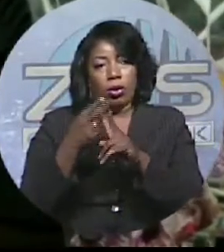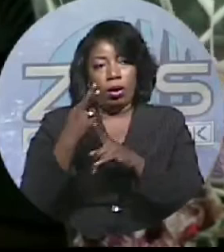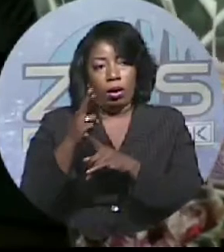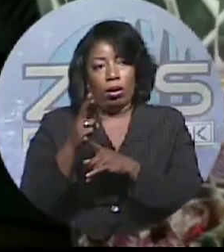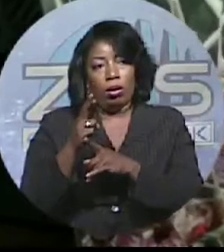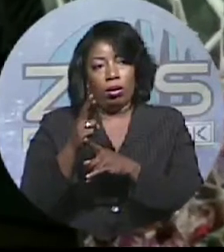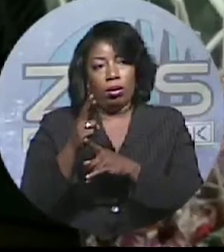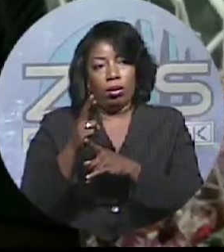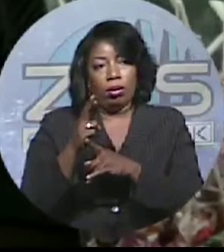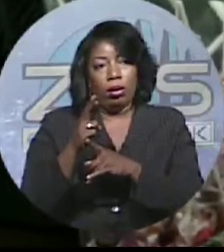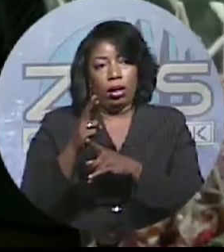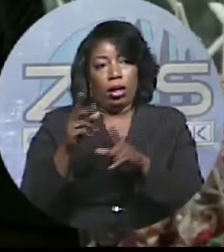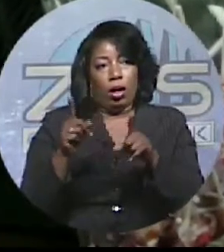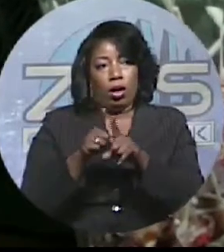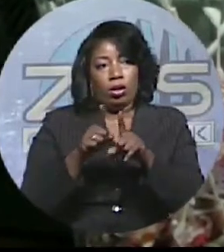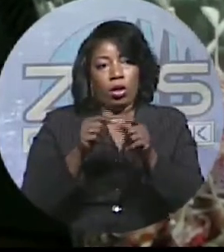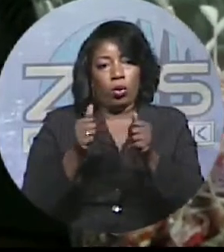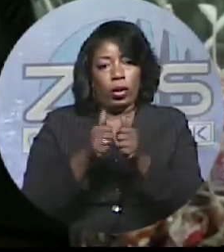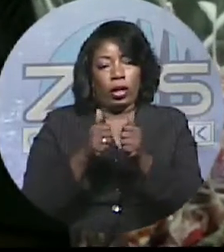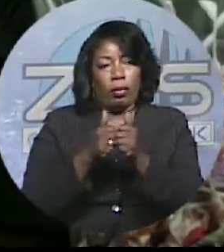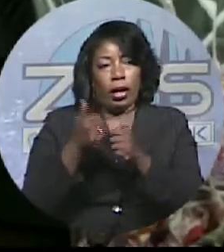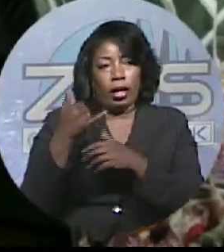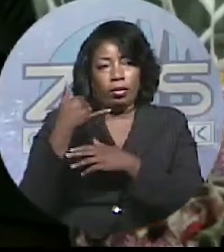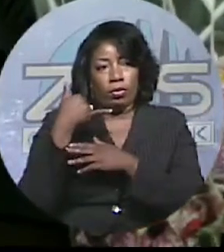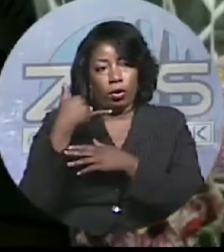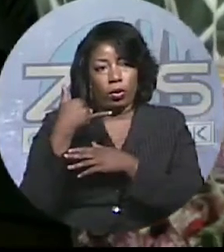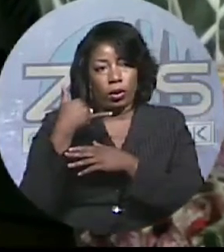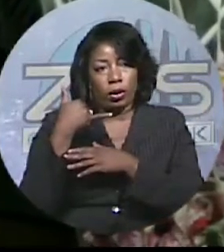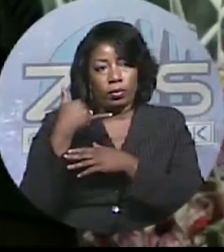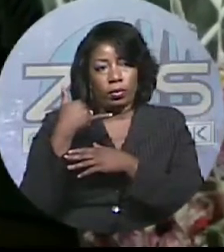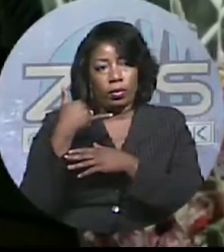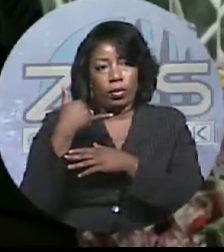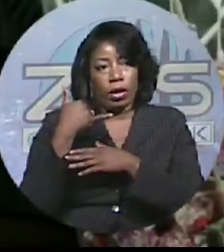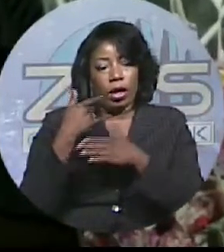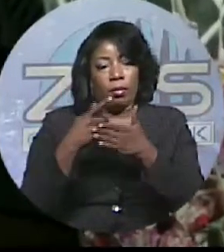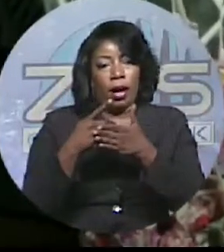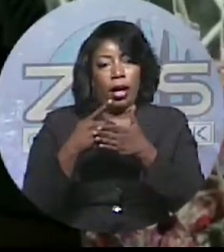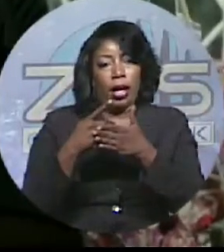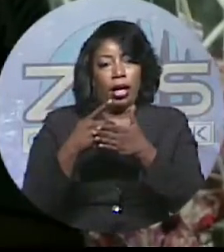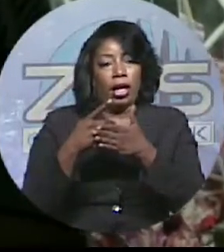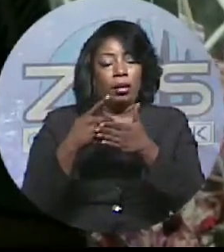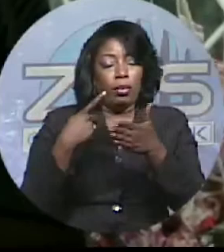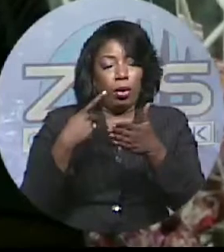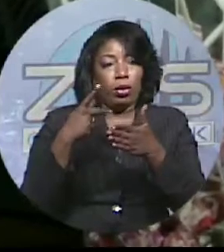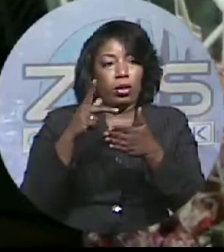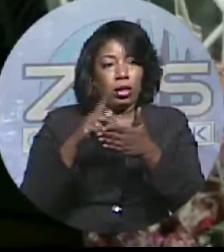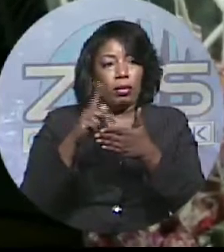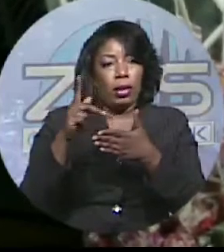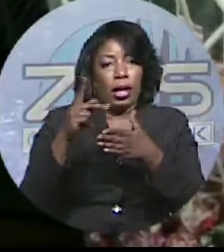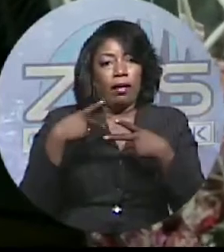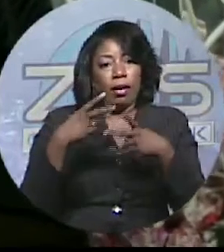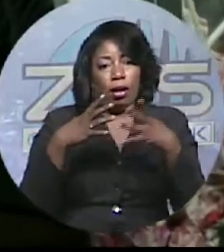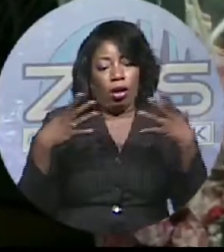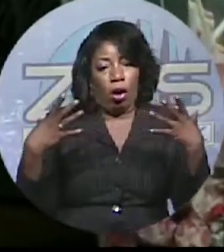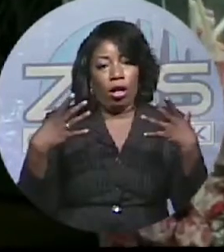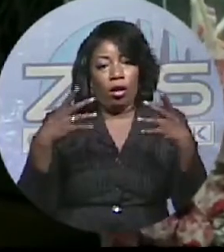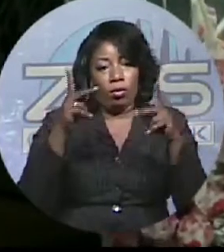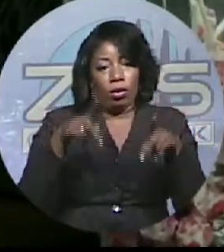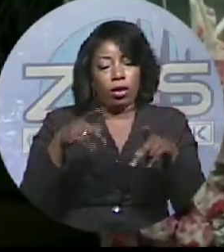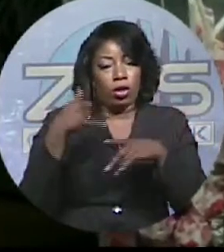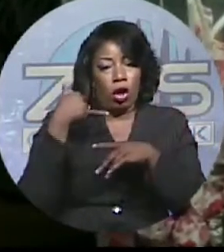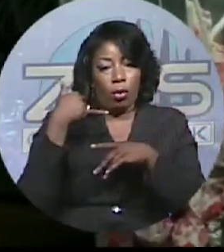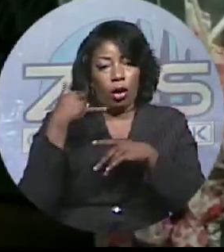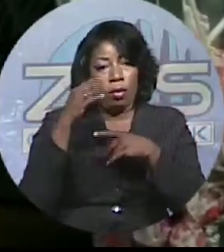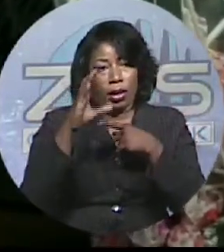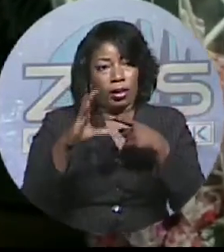how BTC helped me. And also with my telephone, my postpaid telephone, I have a lot of customers calling me on my cell, so it